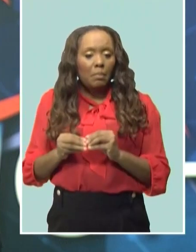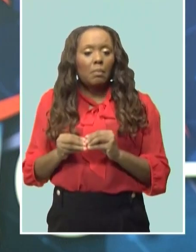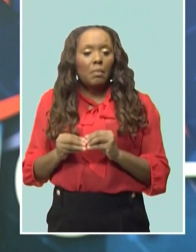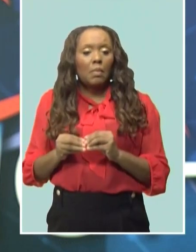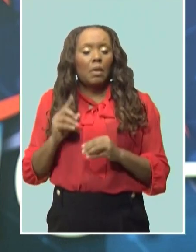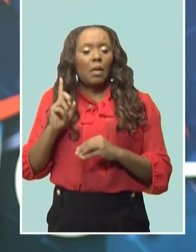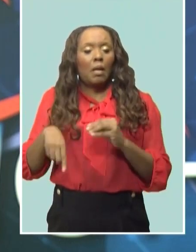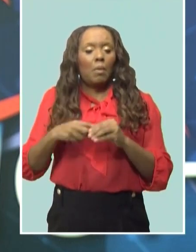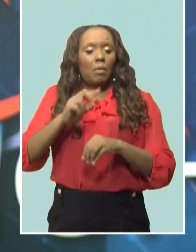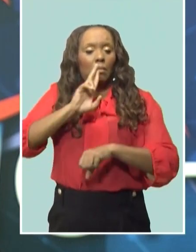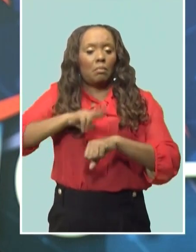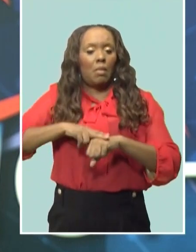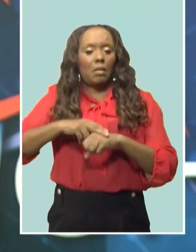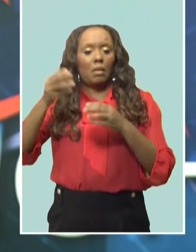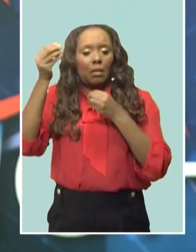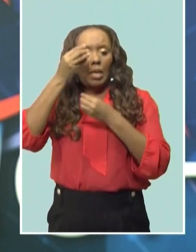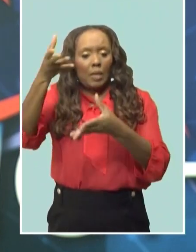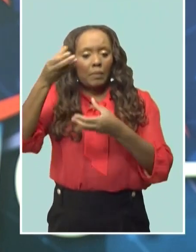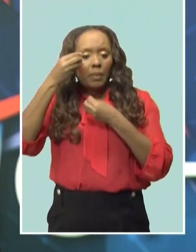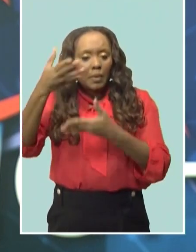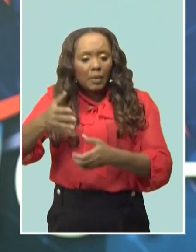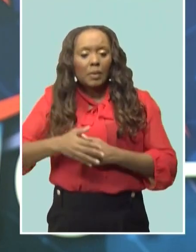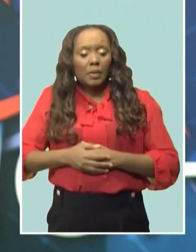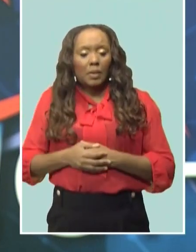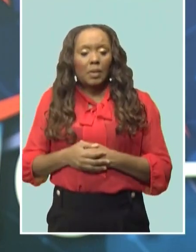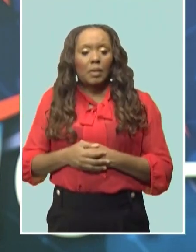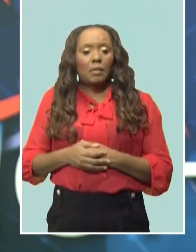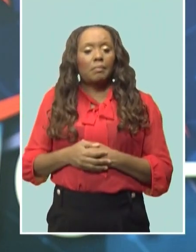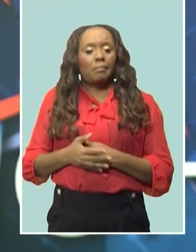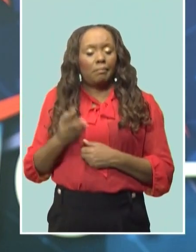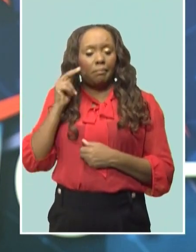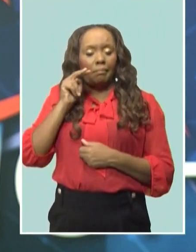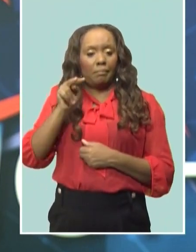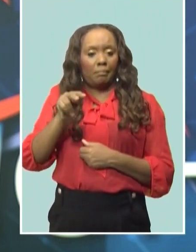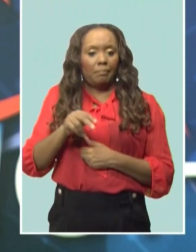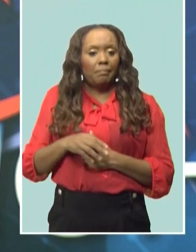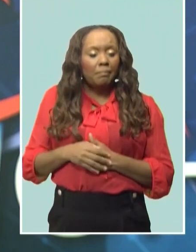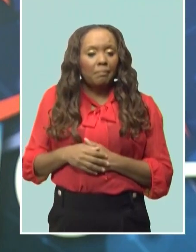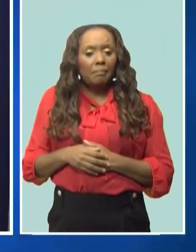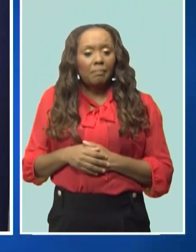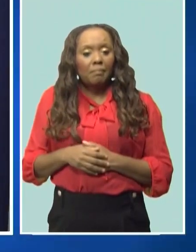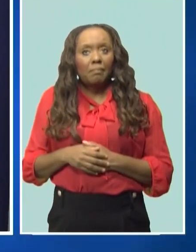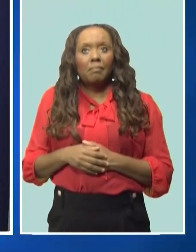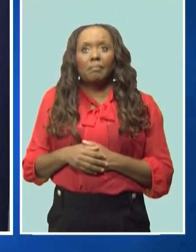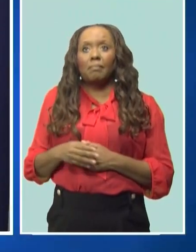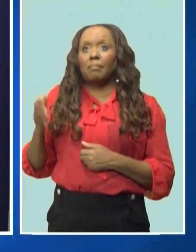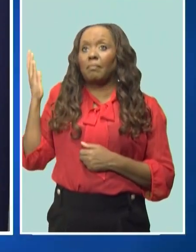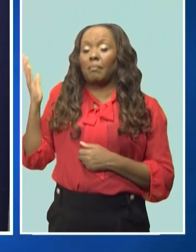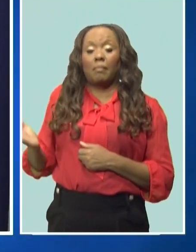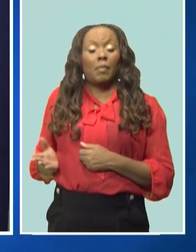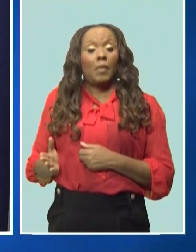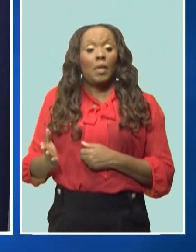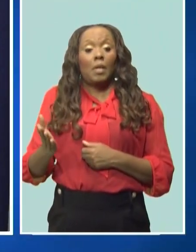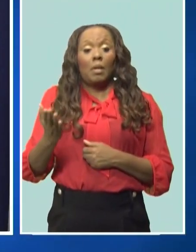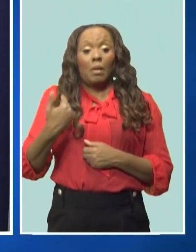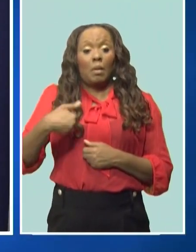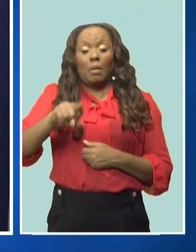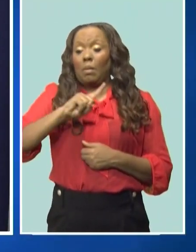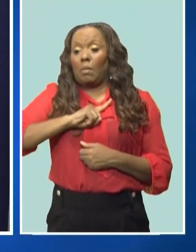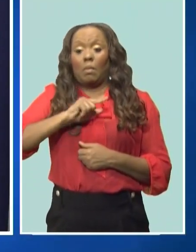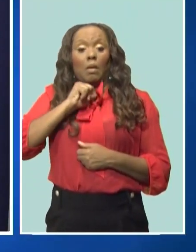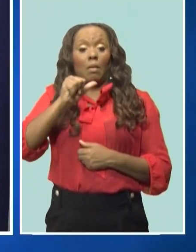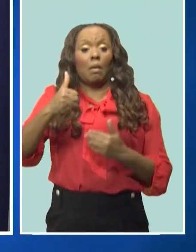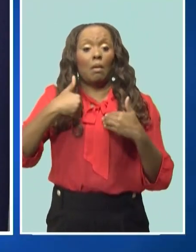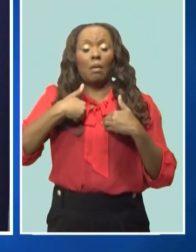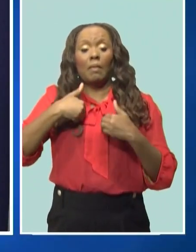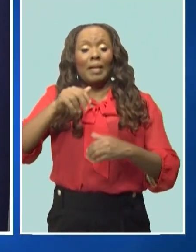data infrastructure convened by the Commonwealth Secretariat. The lack of a national approach to the management of